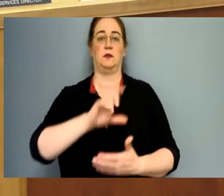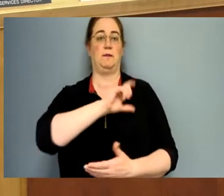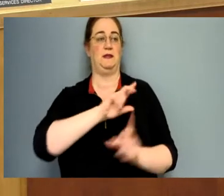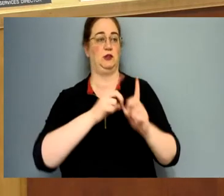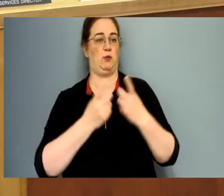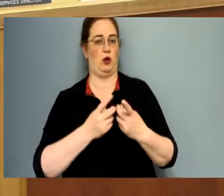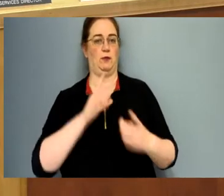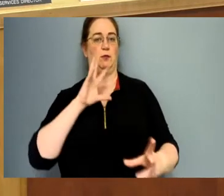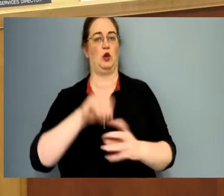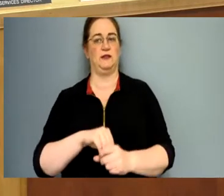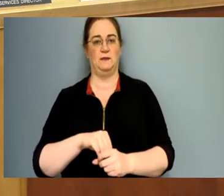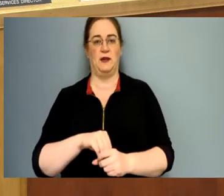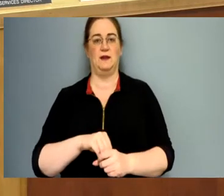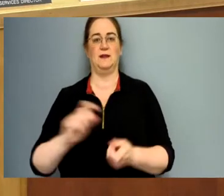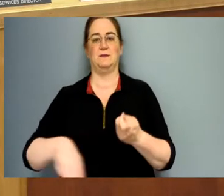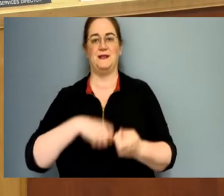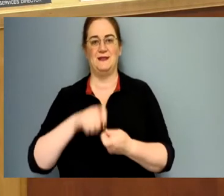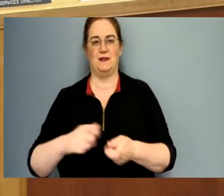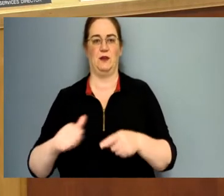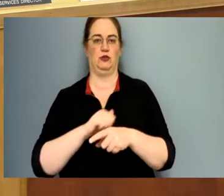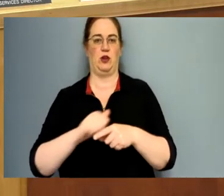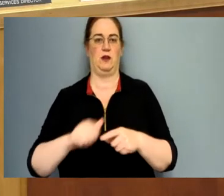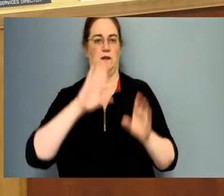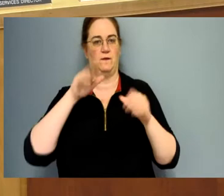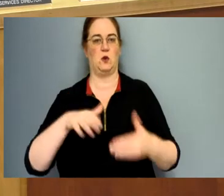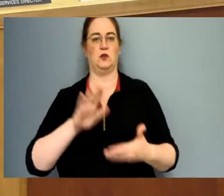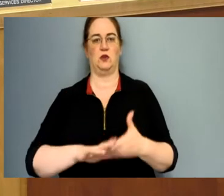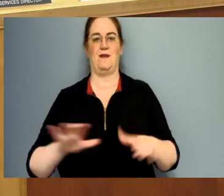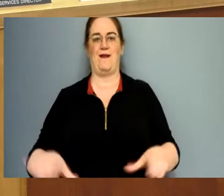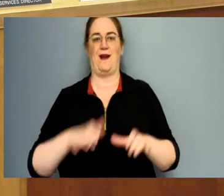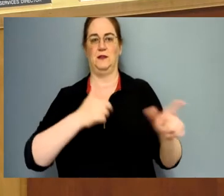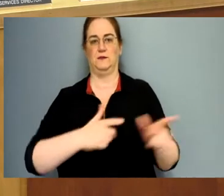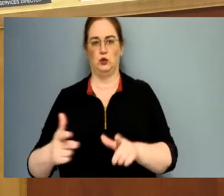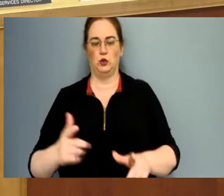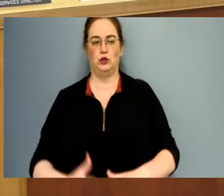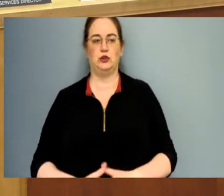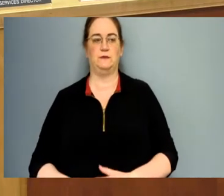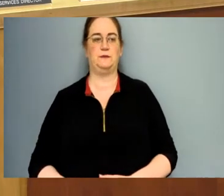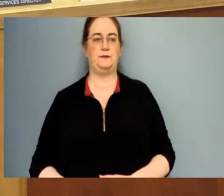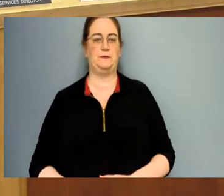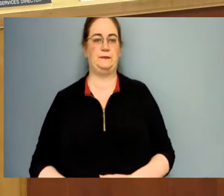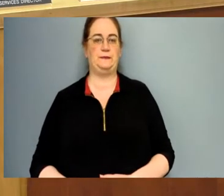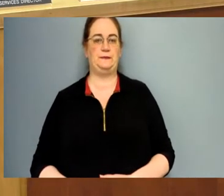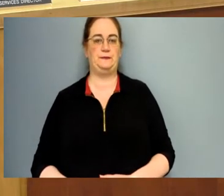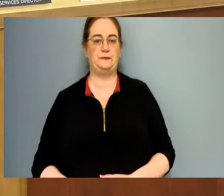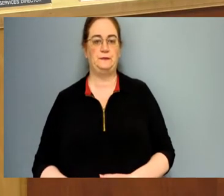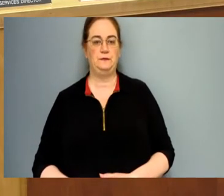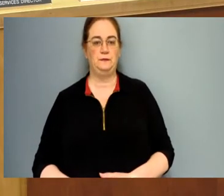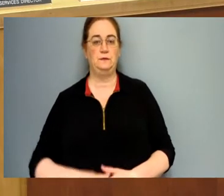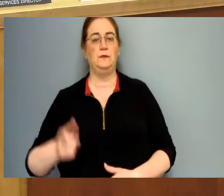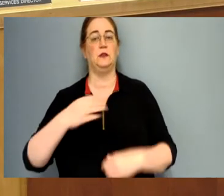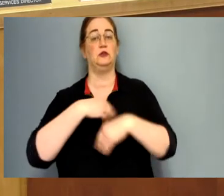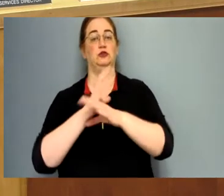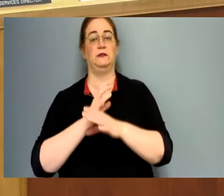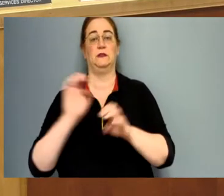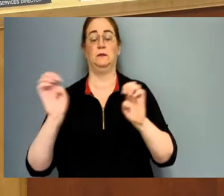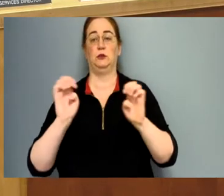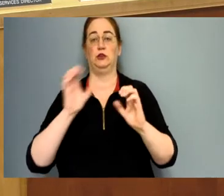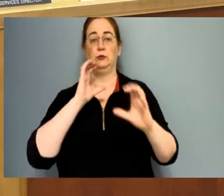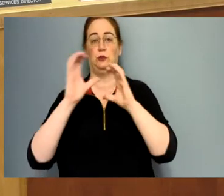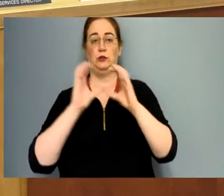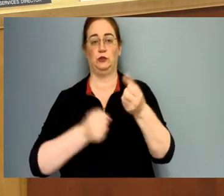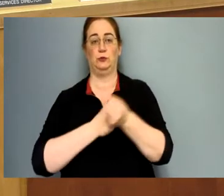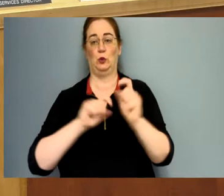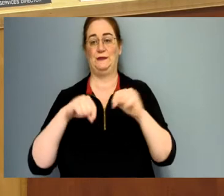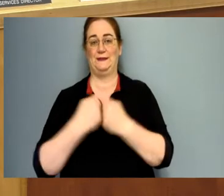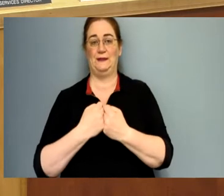departments participate in specific training, which focuses on active shooters. There's a crisis and emergency communication support